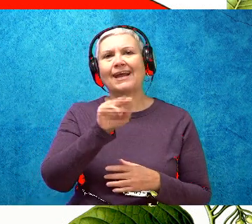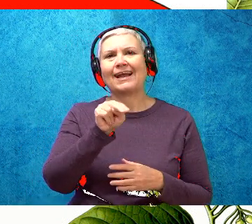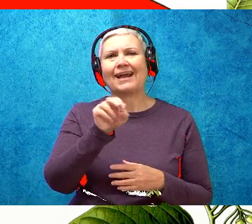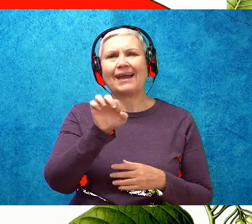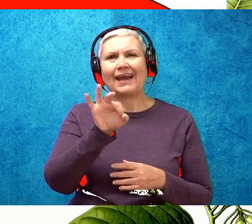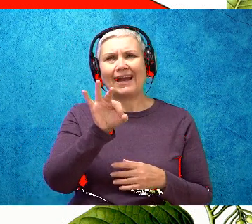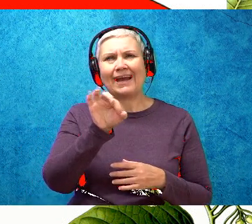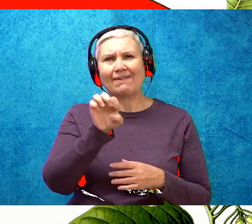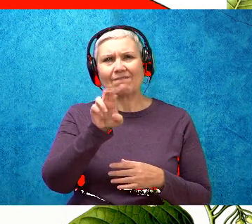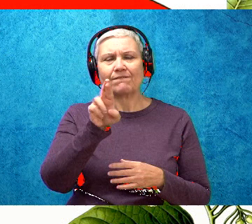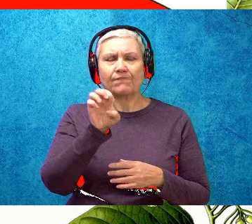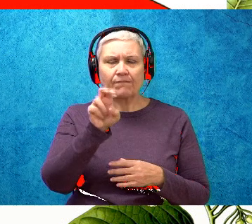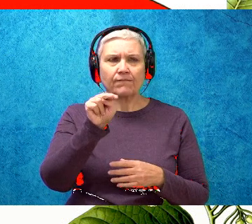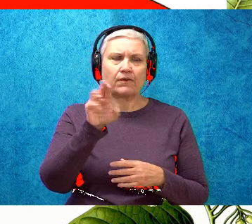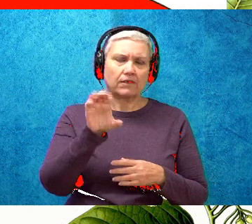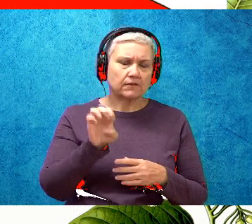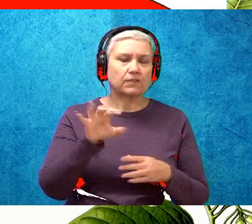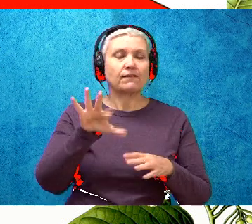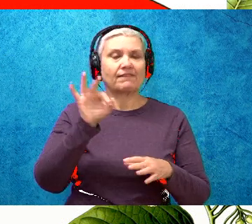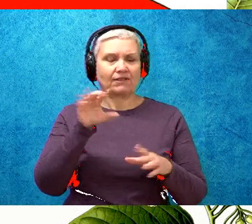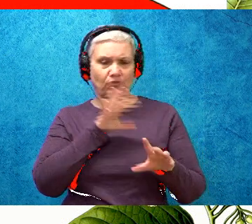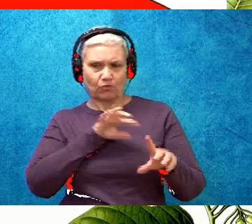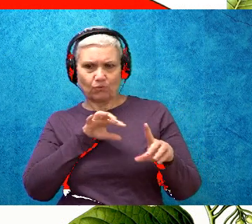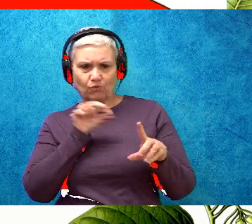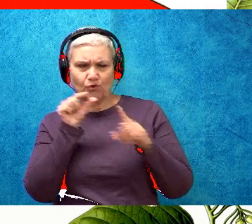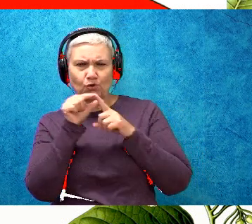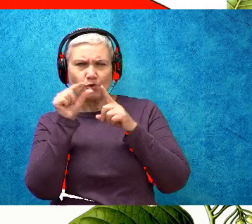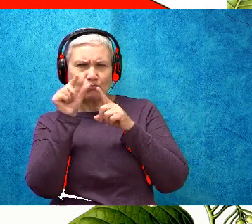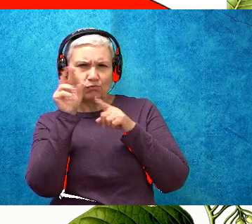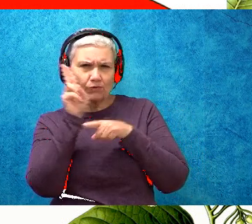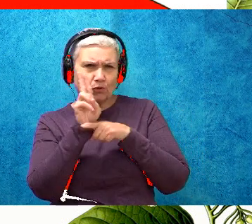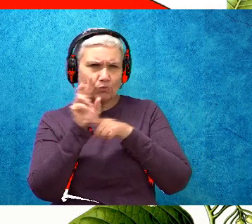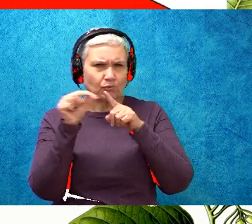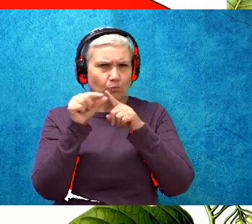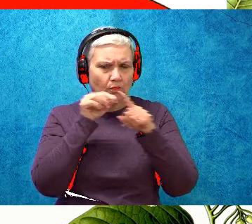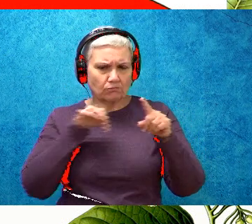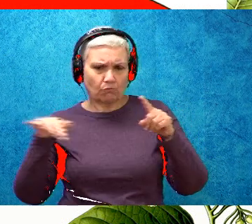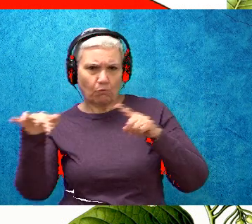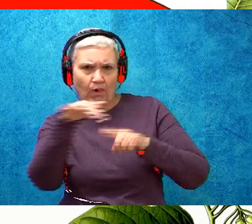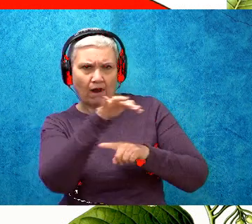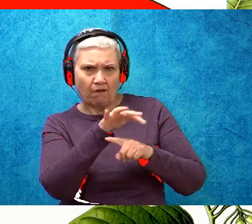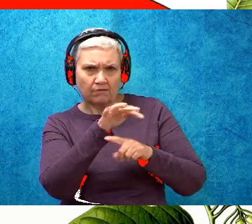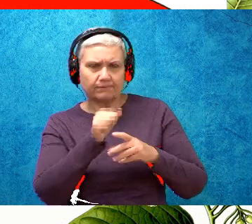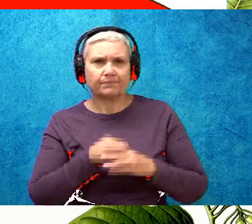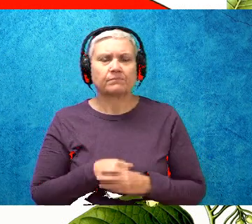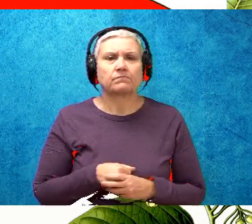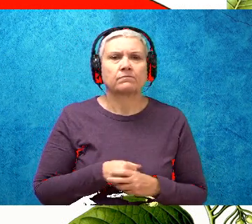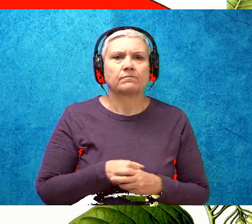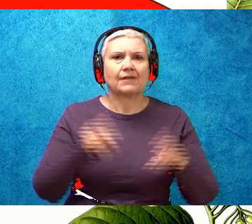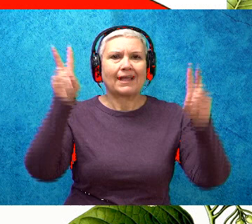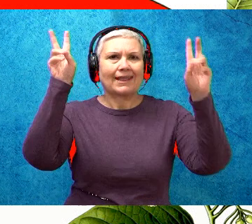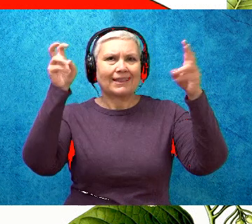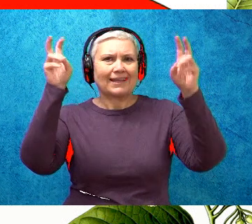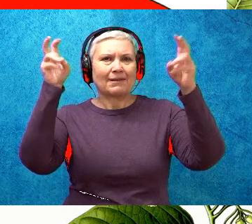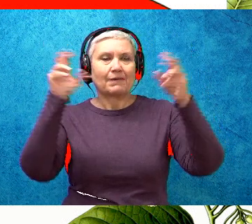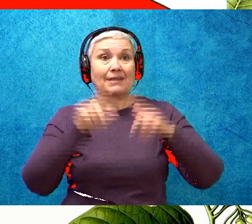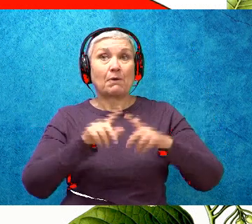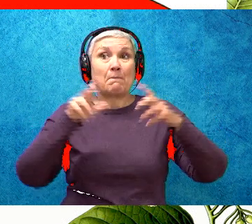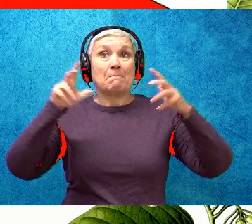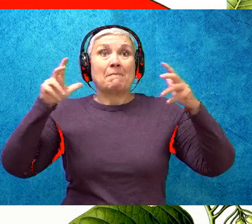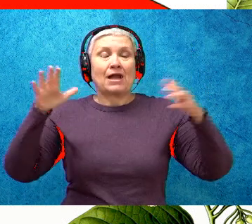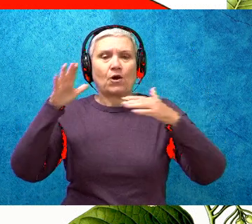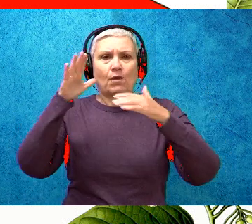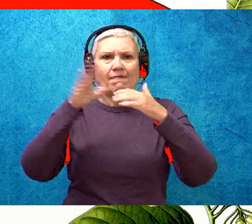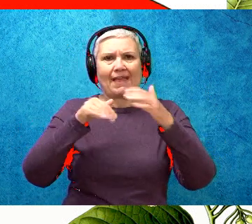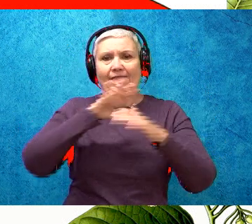for you to be able to dig it out. All right? And themes are bigger than the entire story within itself,